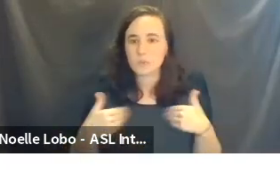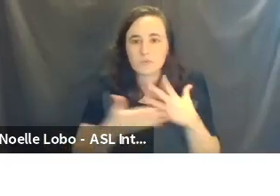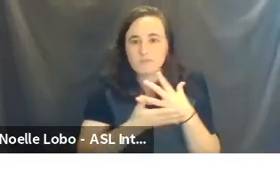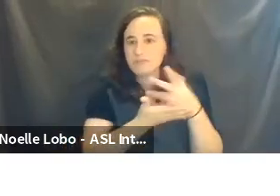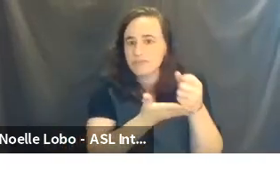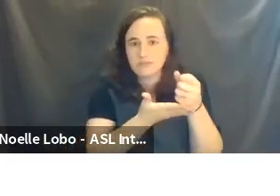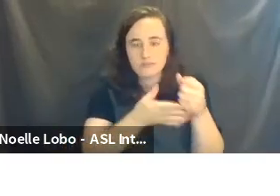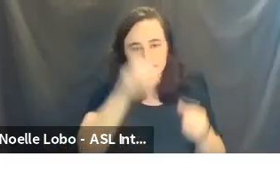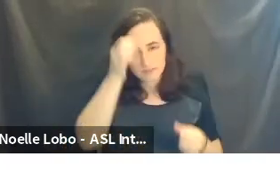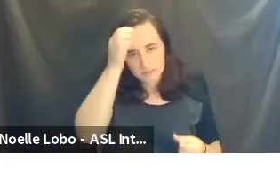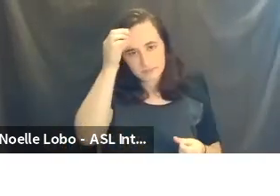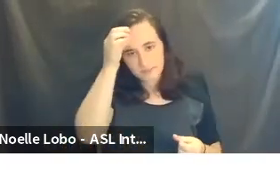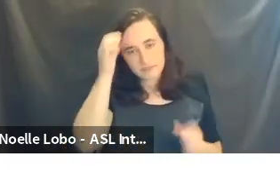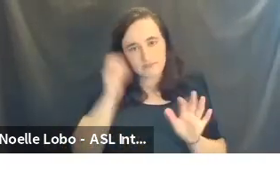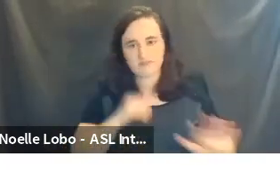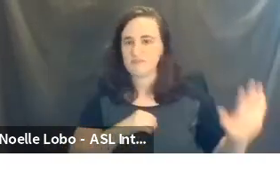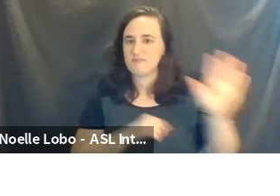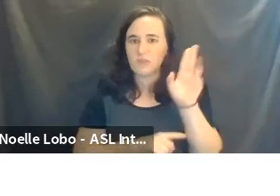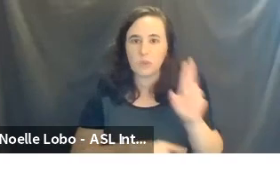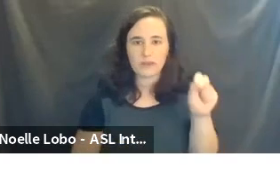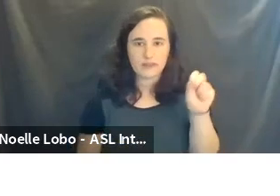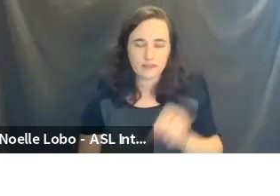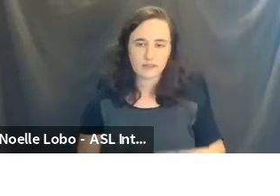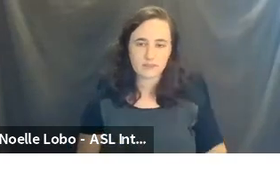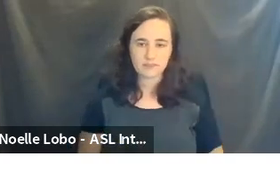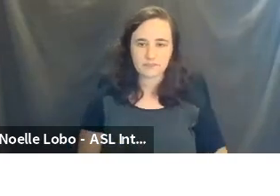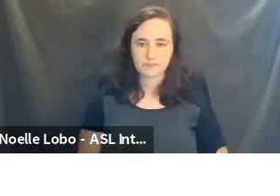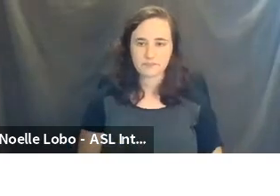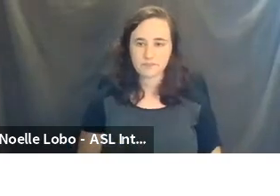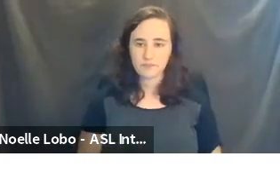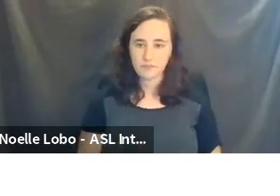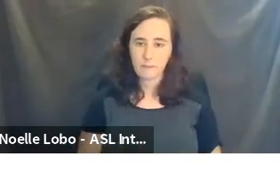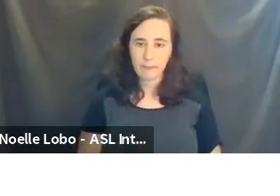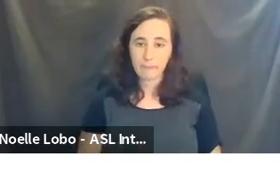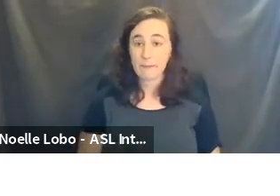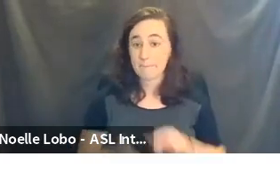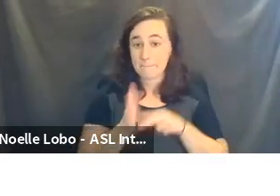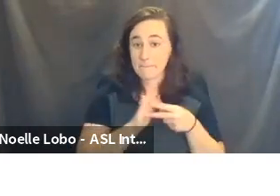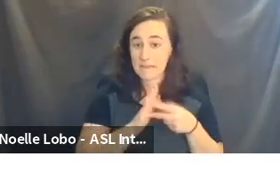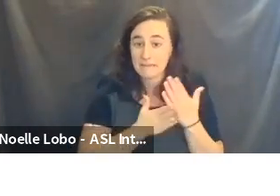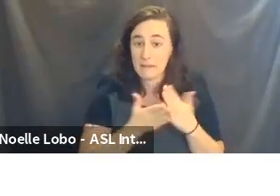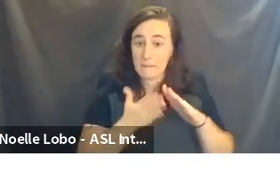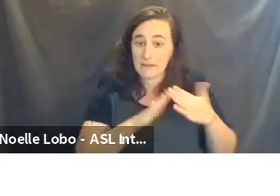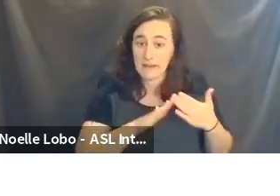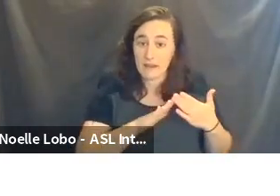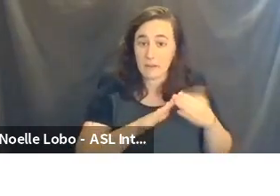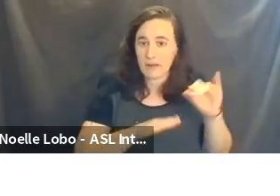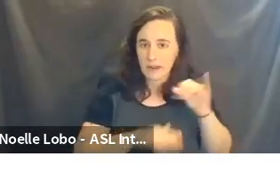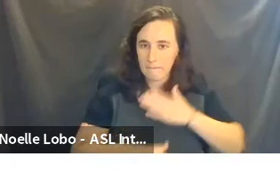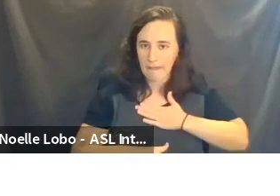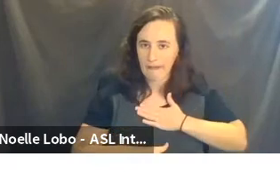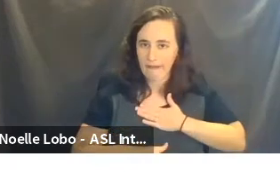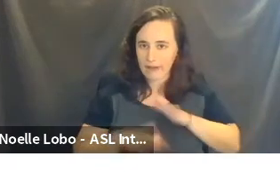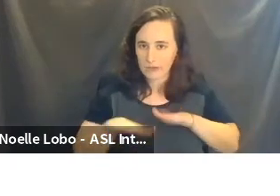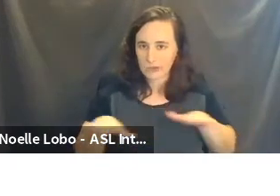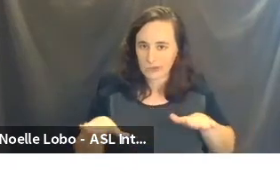on right now across the United States. So that is forcing some districts, like my own kids' district,